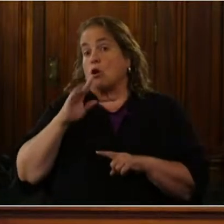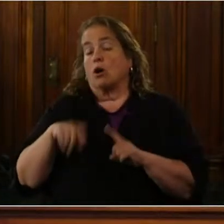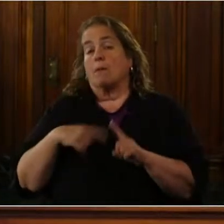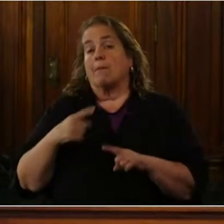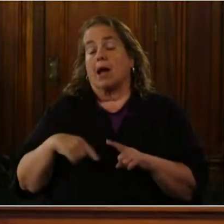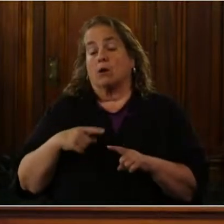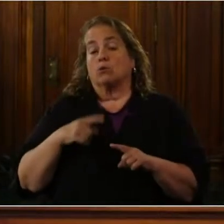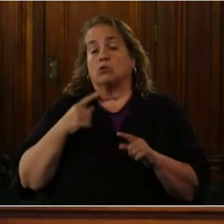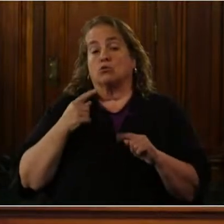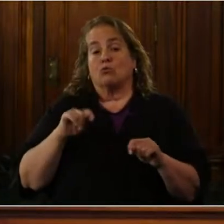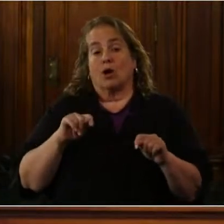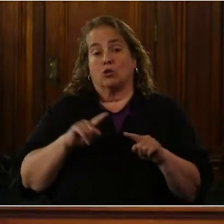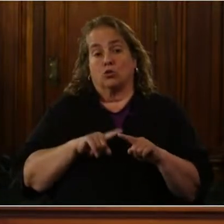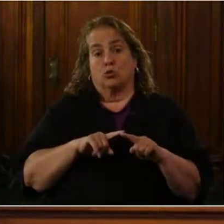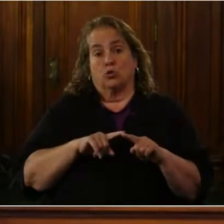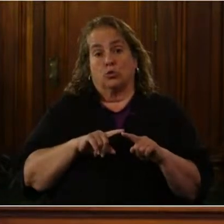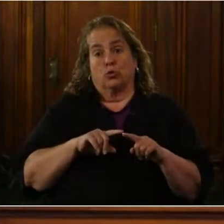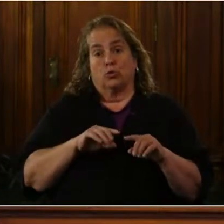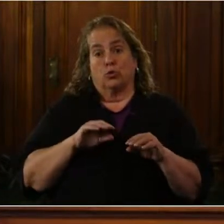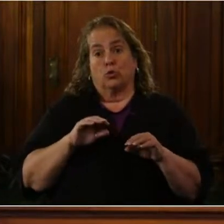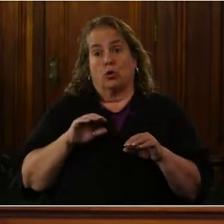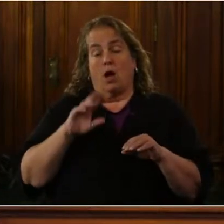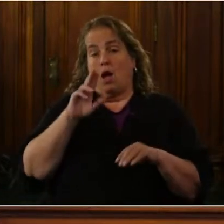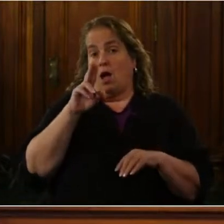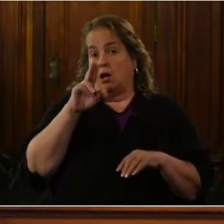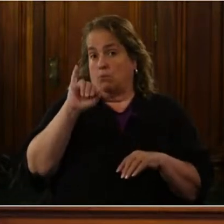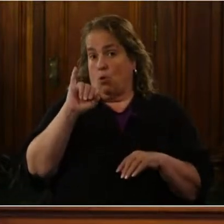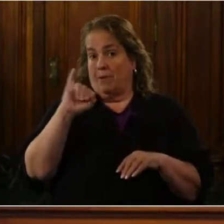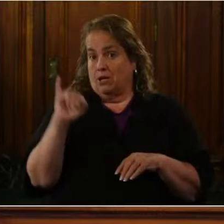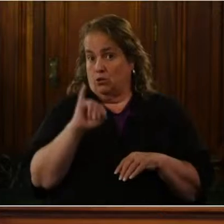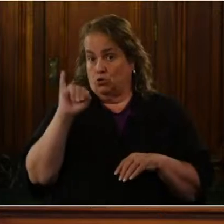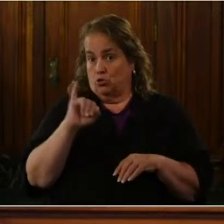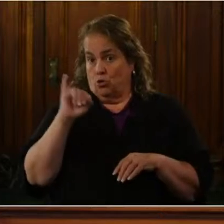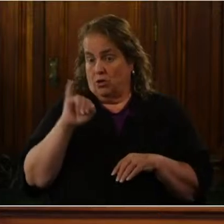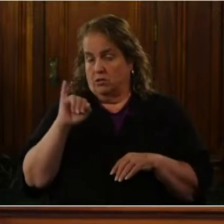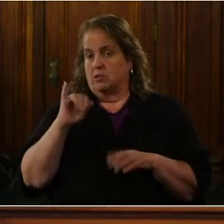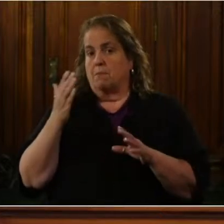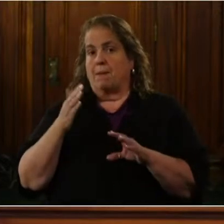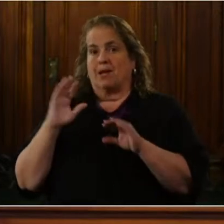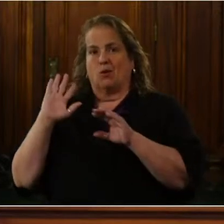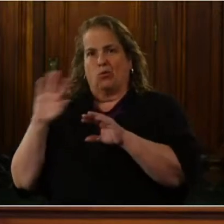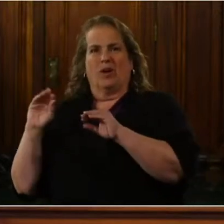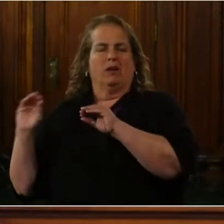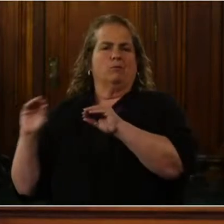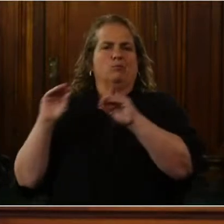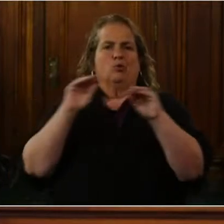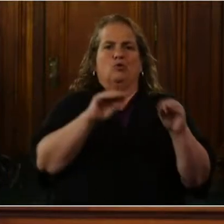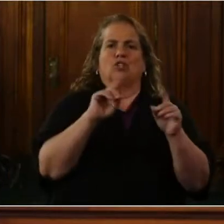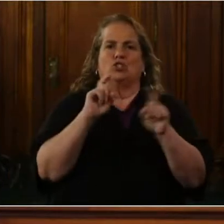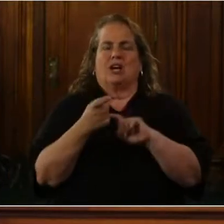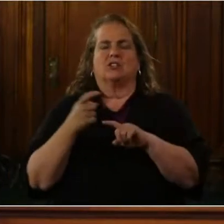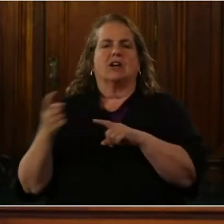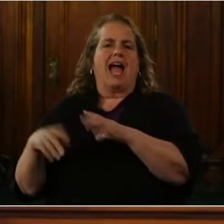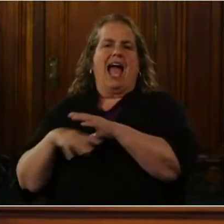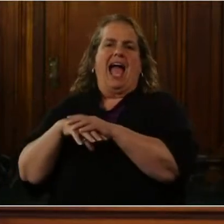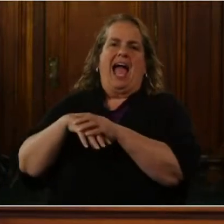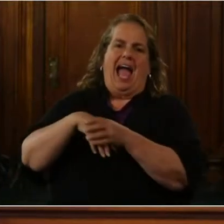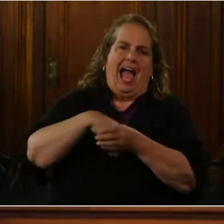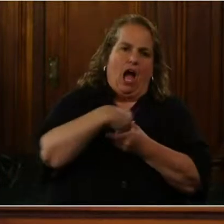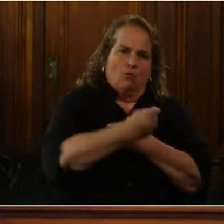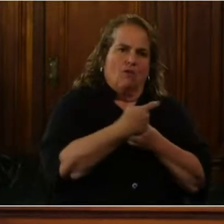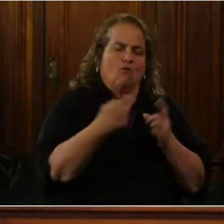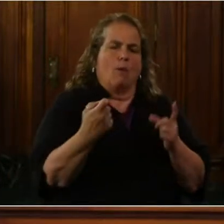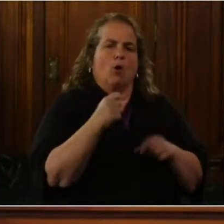unemployment insurance out of workforce development and education workforce development, that there are going to be some changes. I understand there have